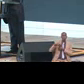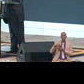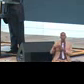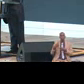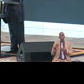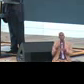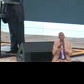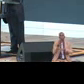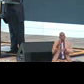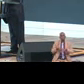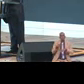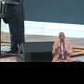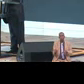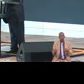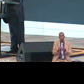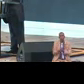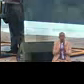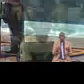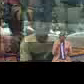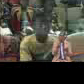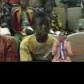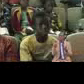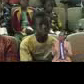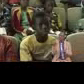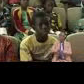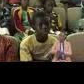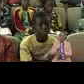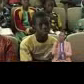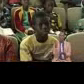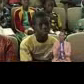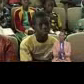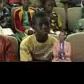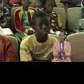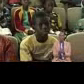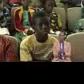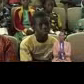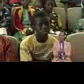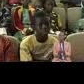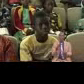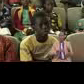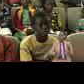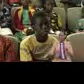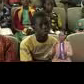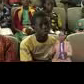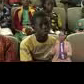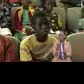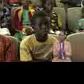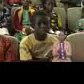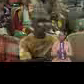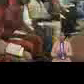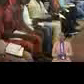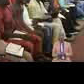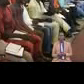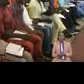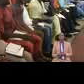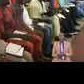the nature of violence is subdued. I cannot hear your